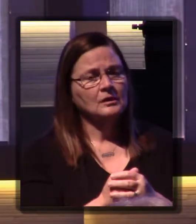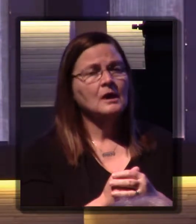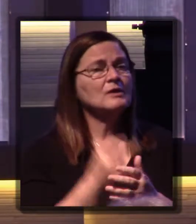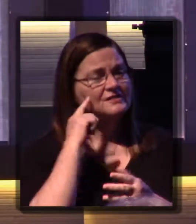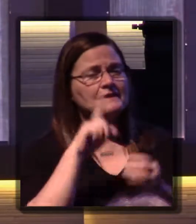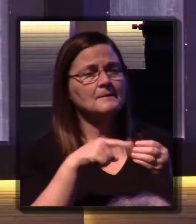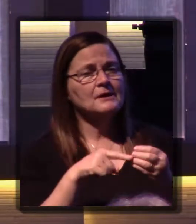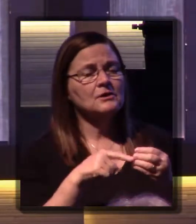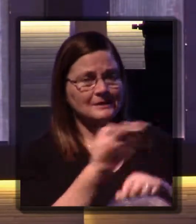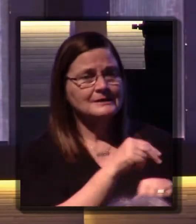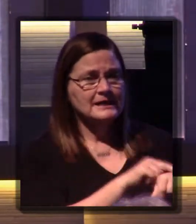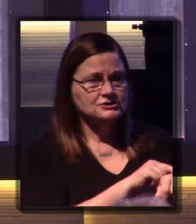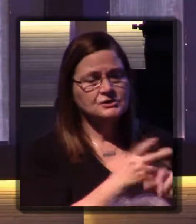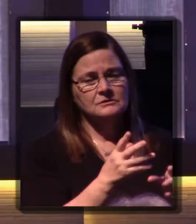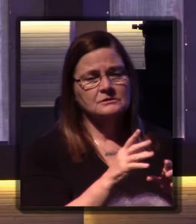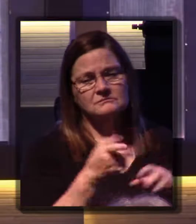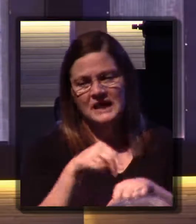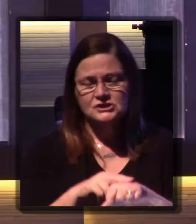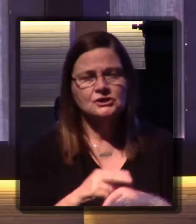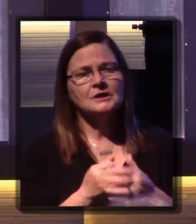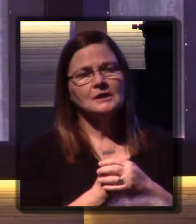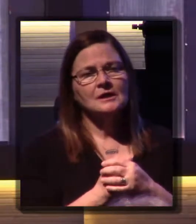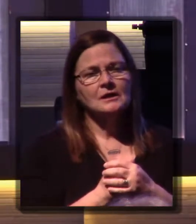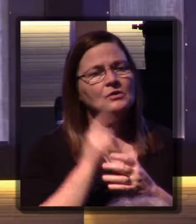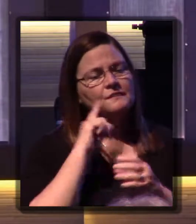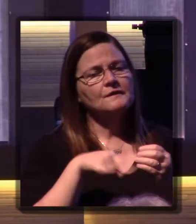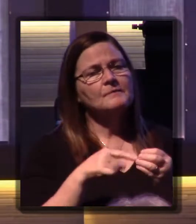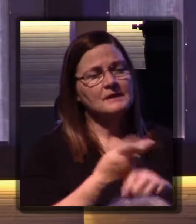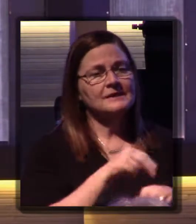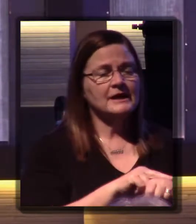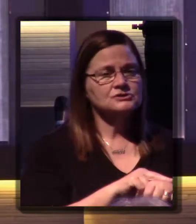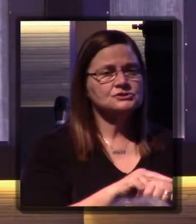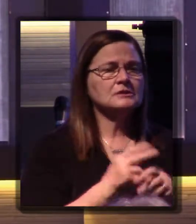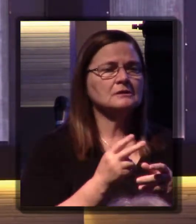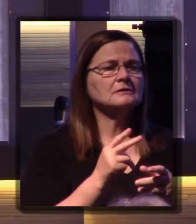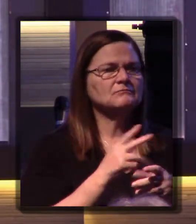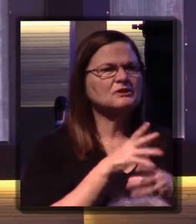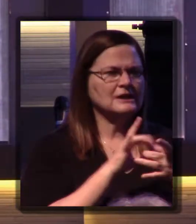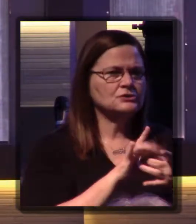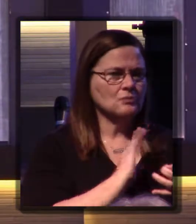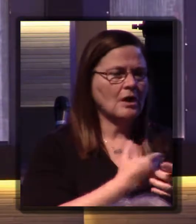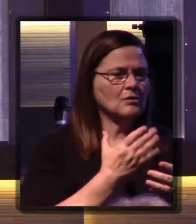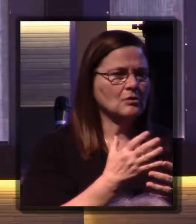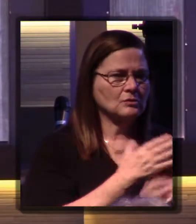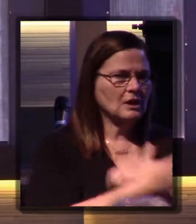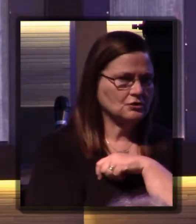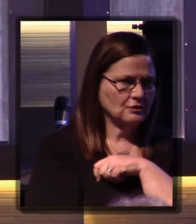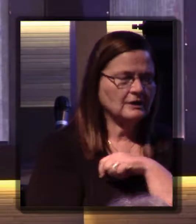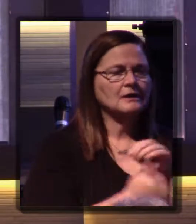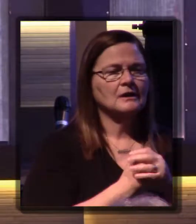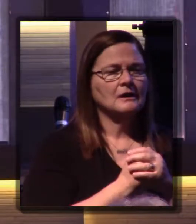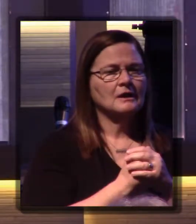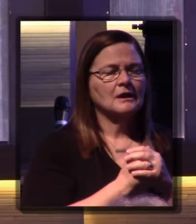on a national scale from nation to nation, and we think about it on the national scale of our own country, and we think about it